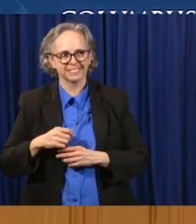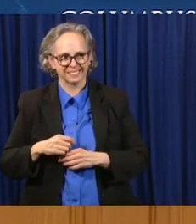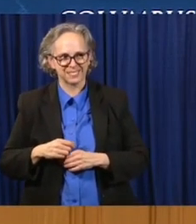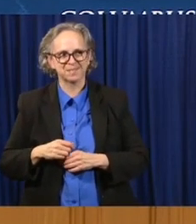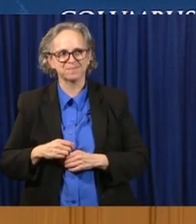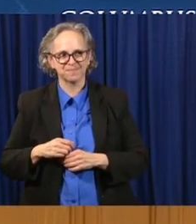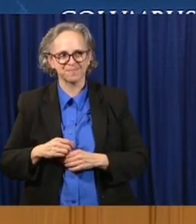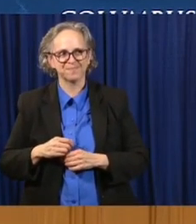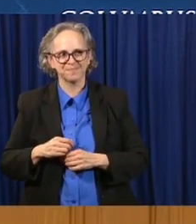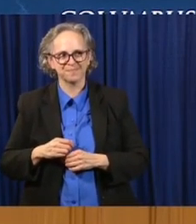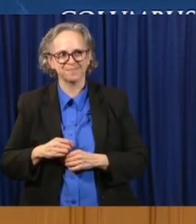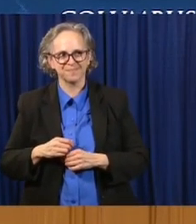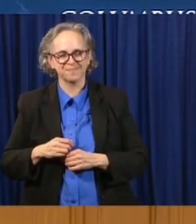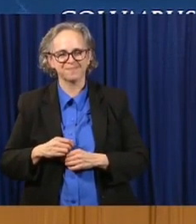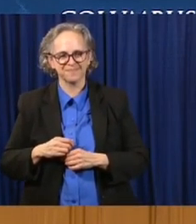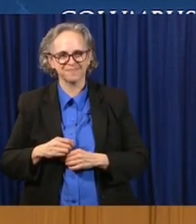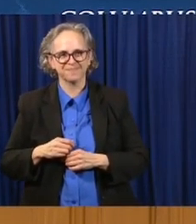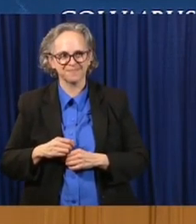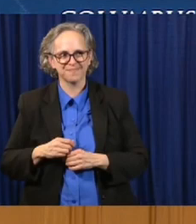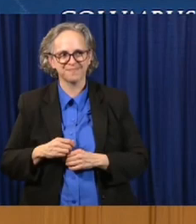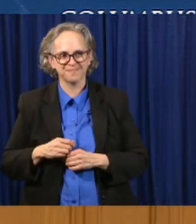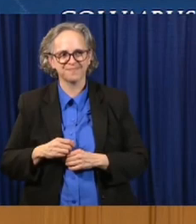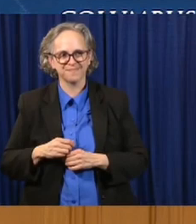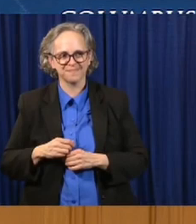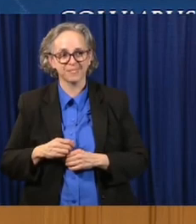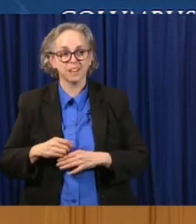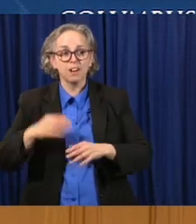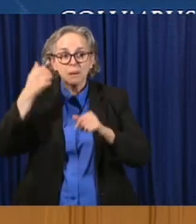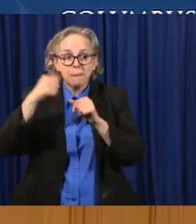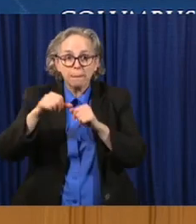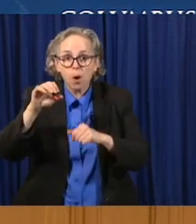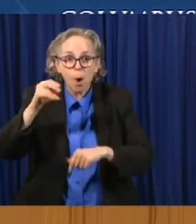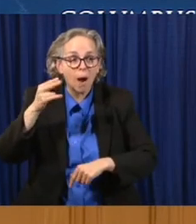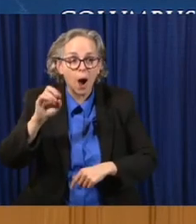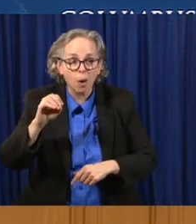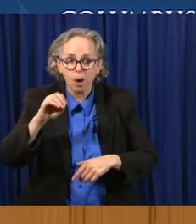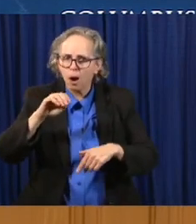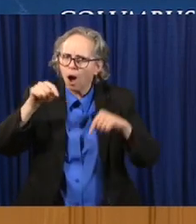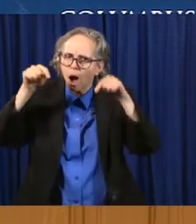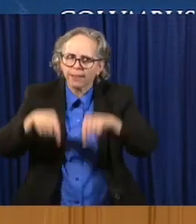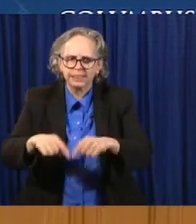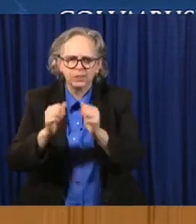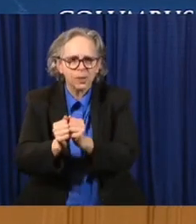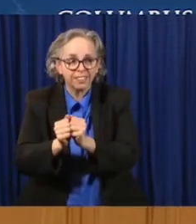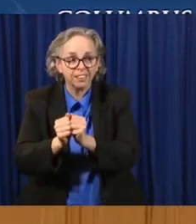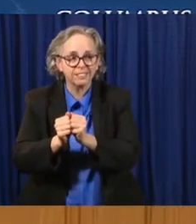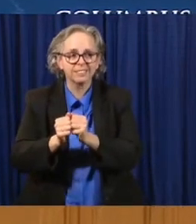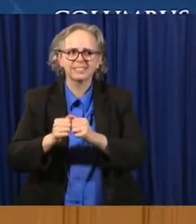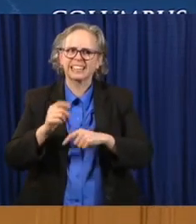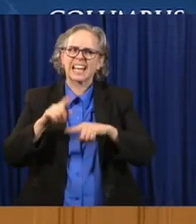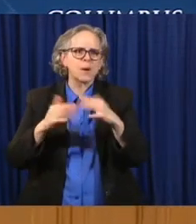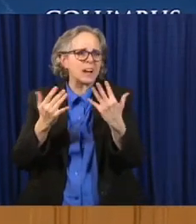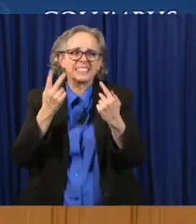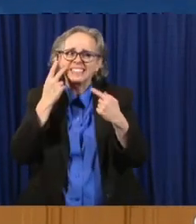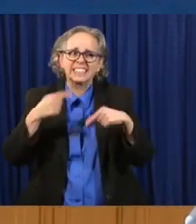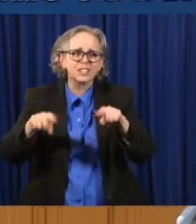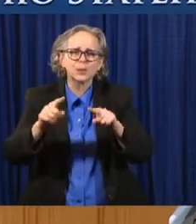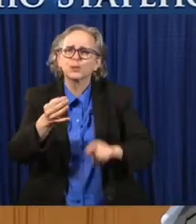a todos y estamos todos en esto. Remember, Ohio, we're all in this together, and I can't wait to see you guys soon.